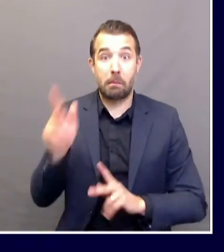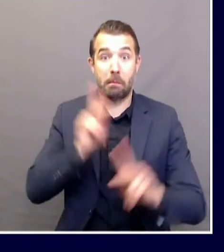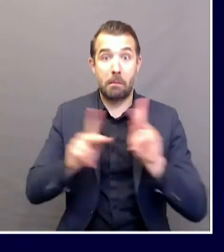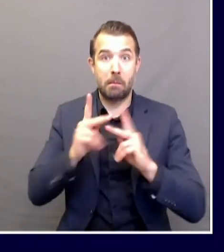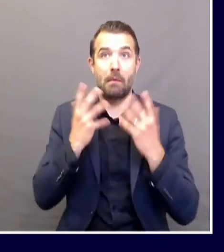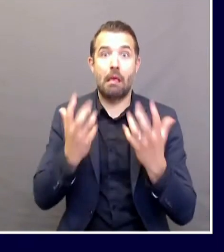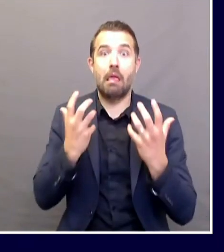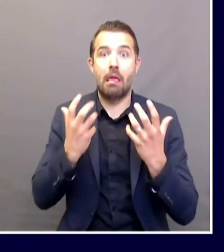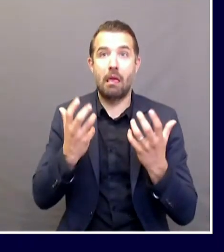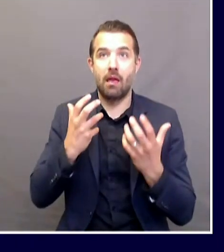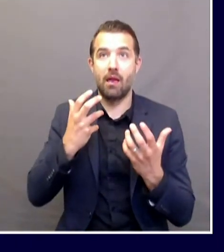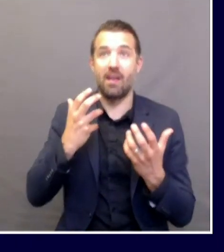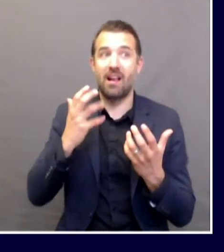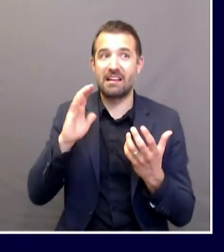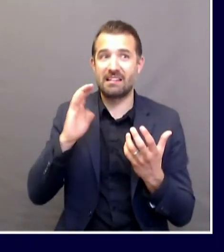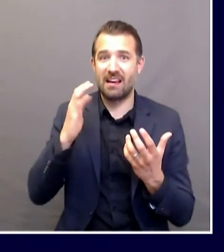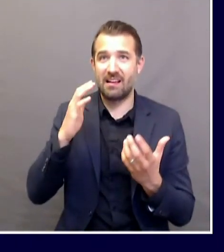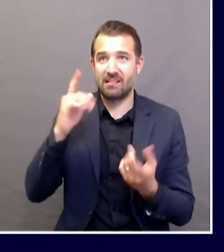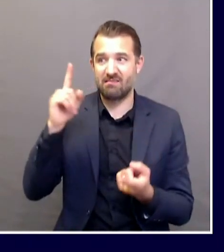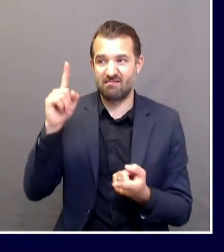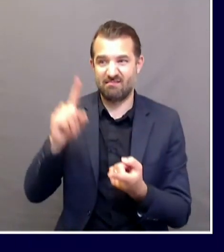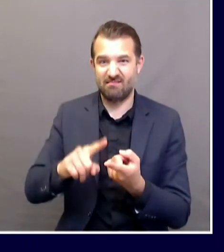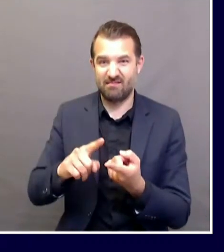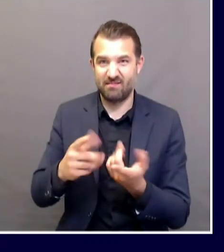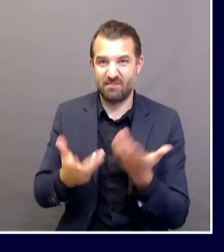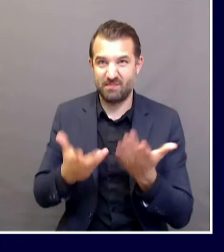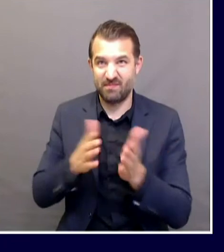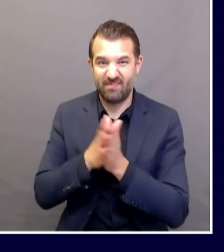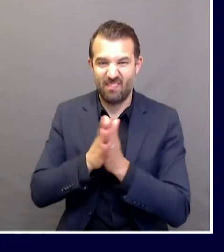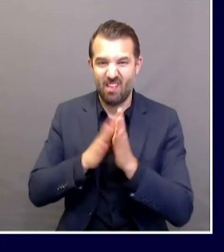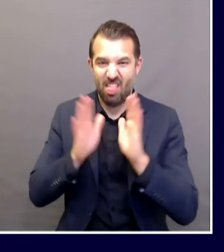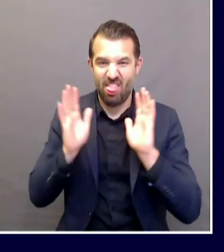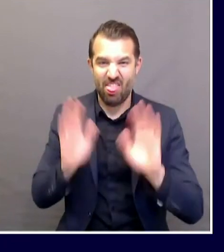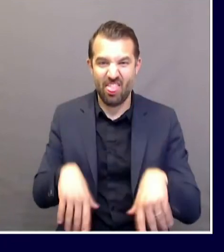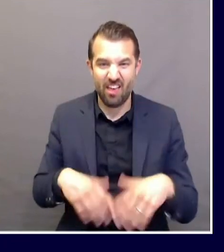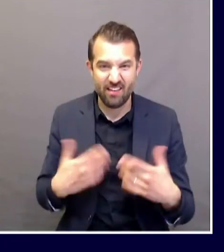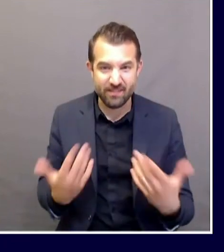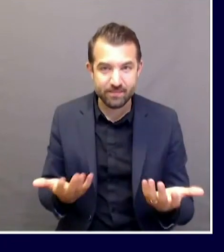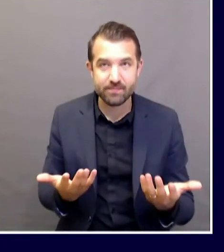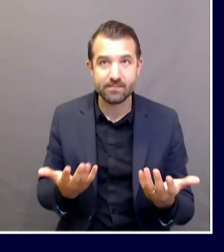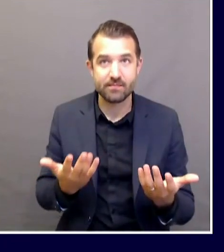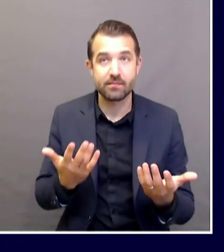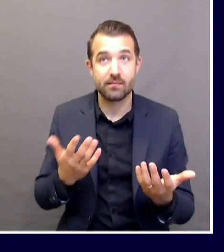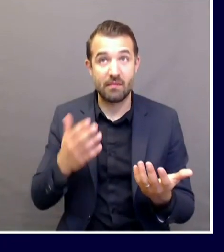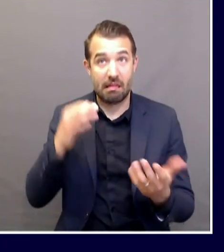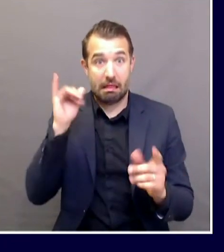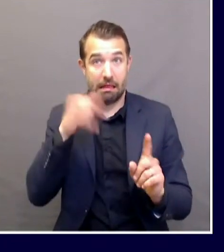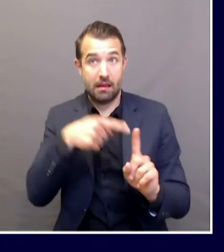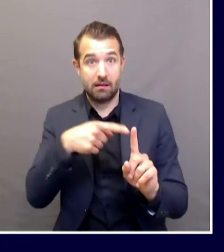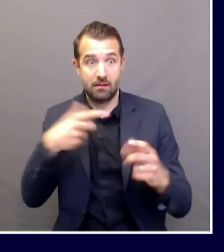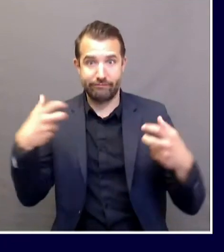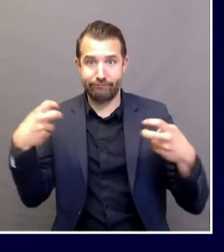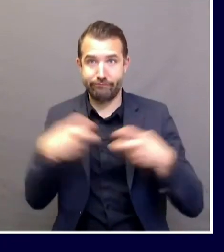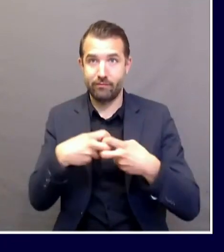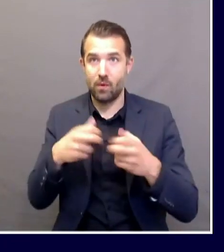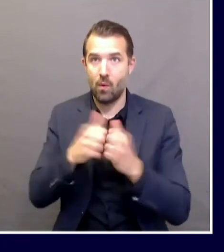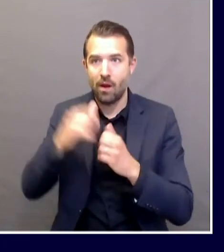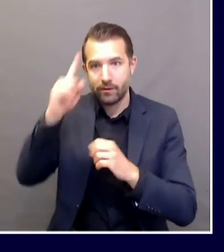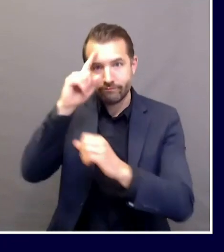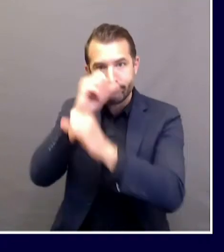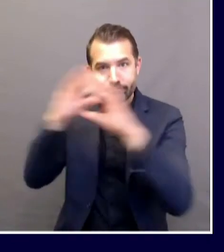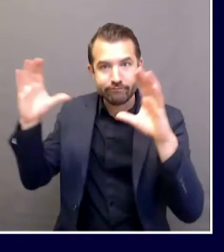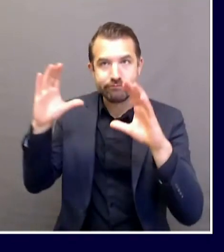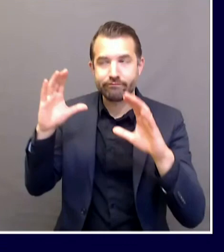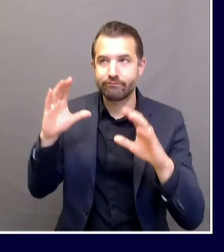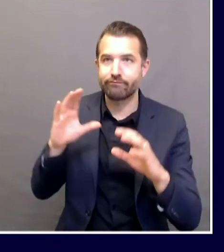coming months? Does it mean we're just going to have to live with this, with the masking and with the restrictions as we go forward, because we're not going to